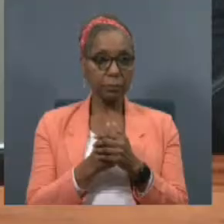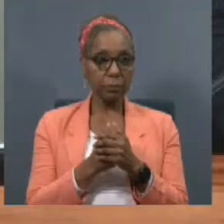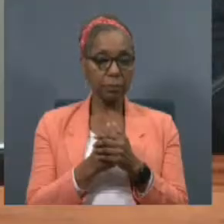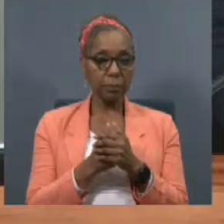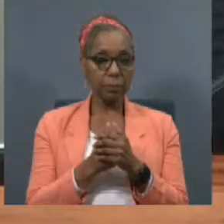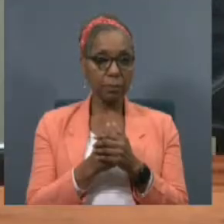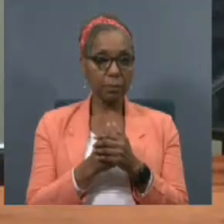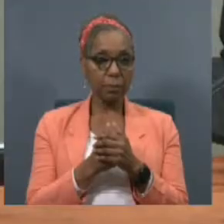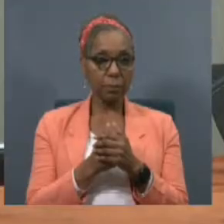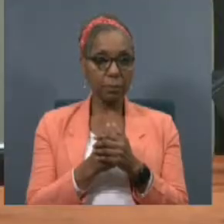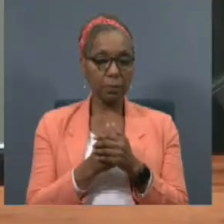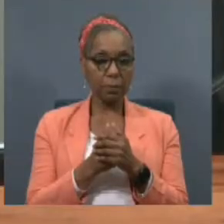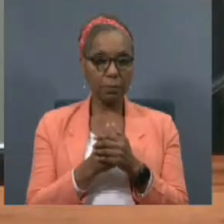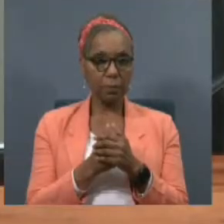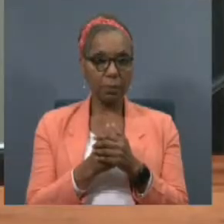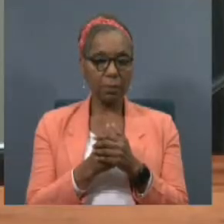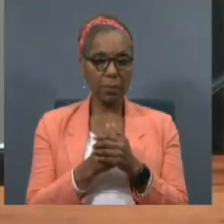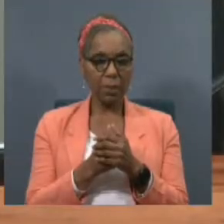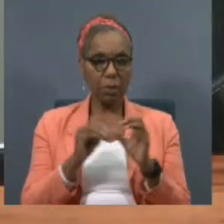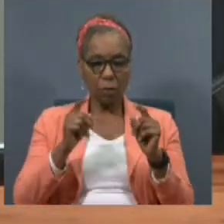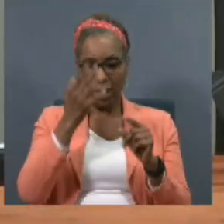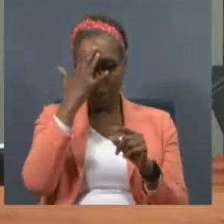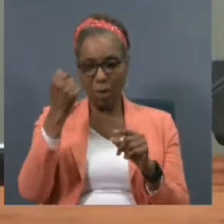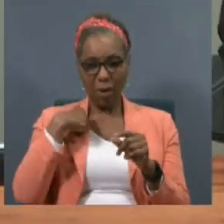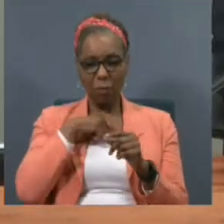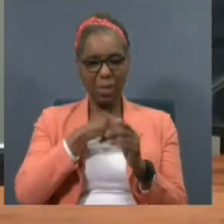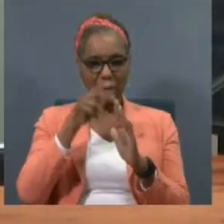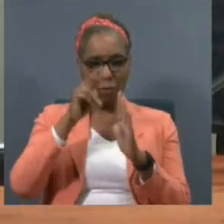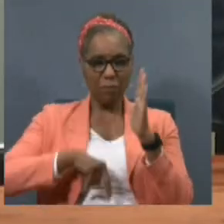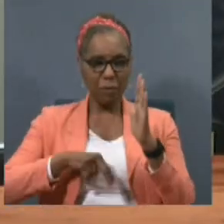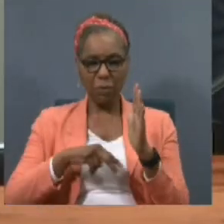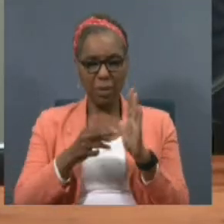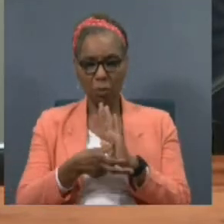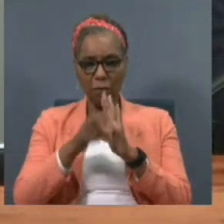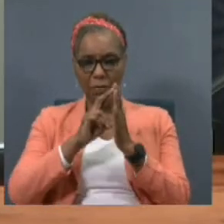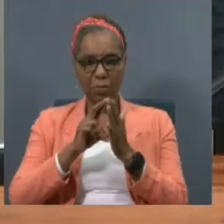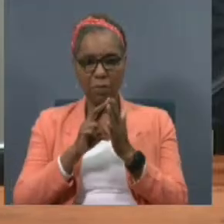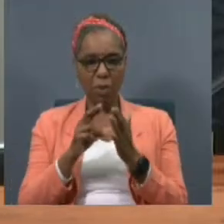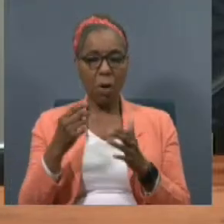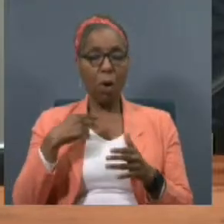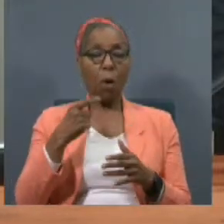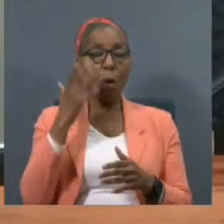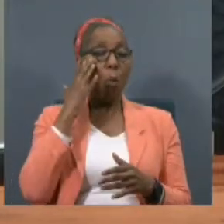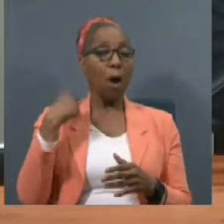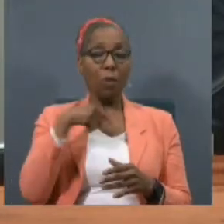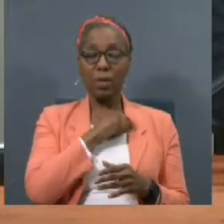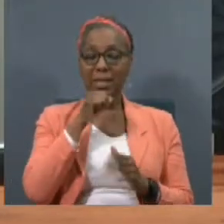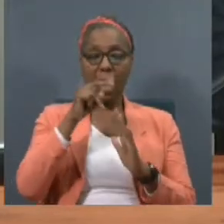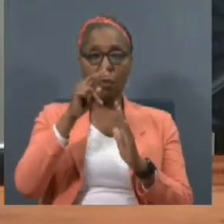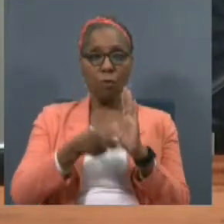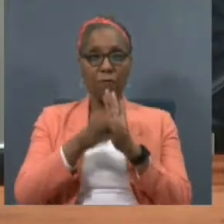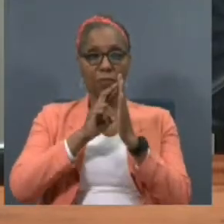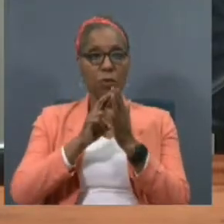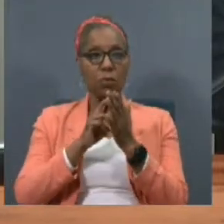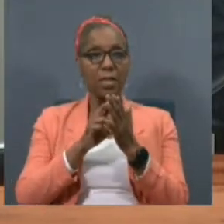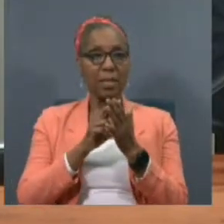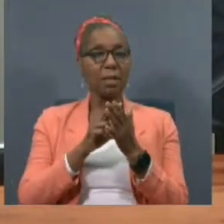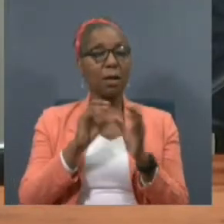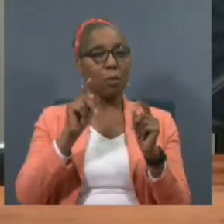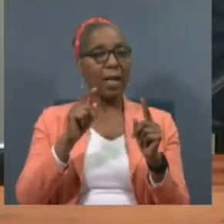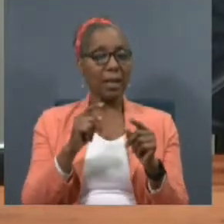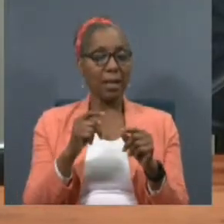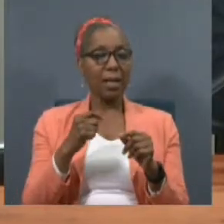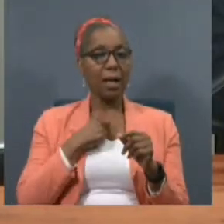application. Why aren't we reviewing them? I'm sorry? Why aren't we reviewing them? No, what I'm saying is, I'm sure he's a